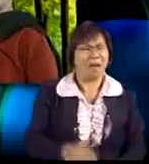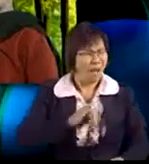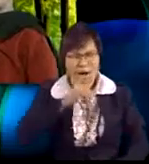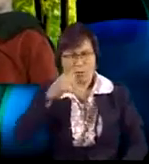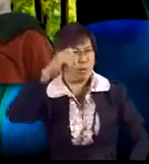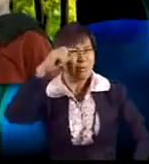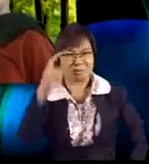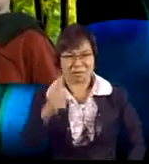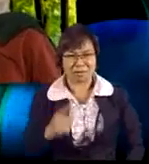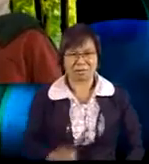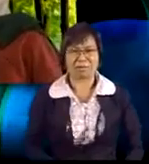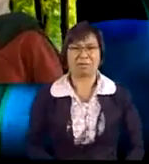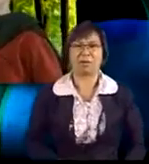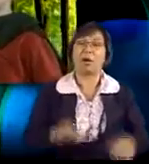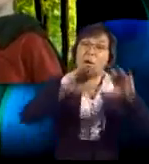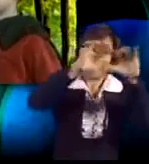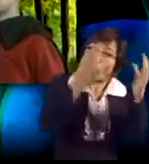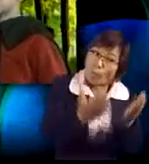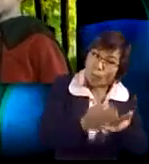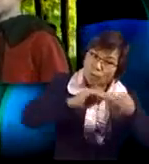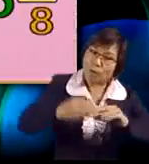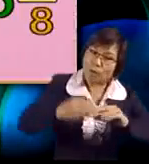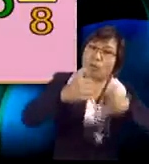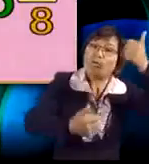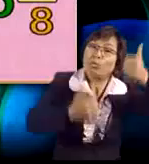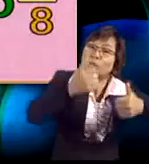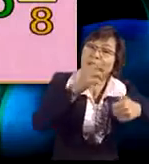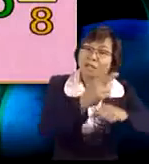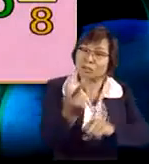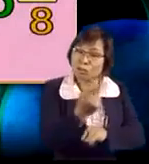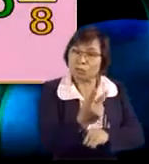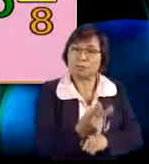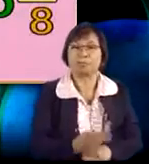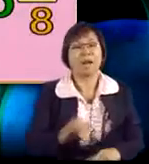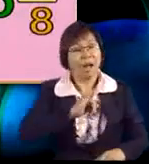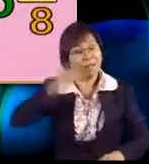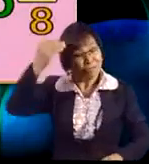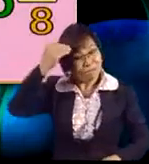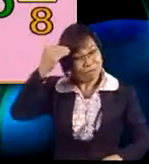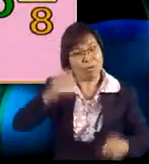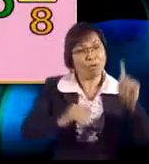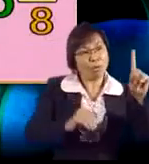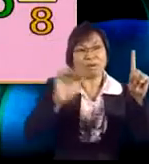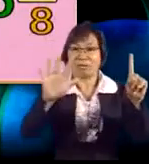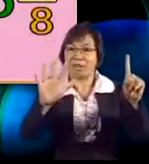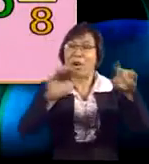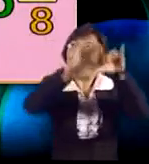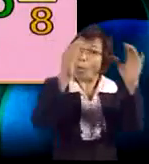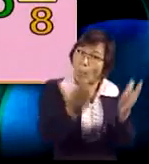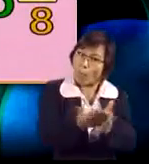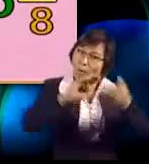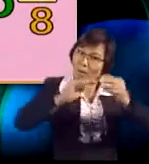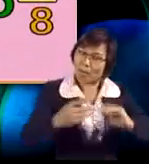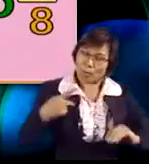separately. I don't understand. Which are the whole numbers in these two mixed numbers?